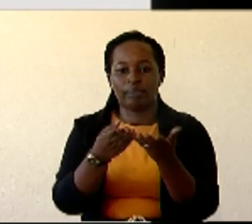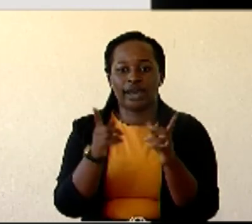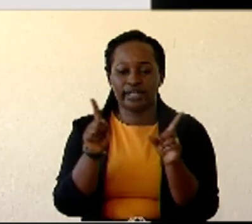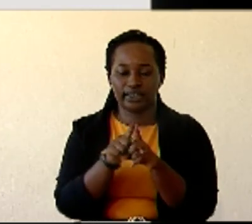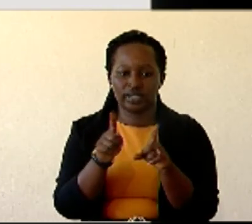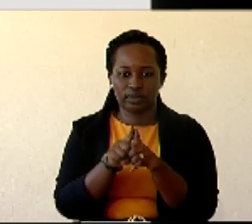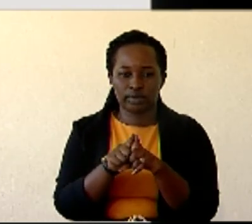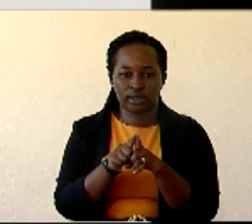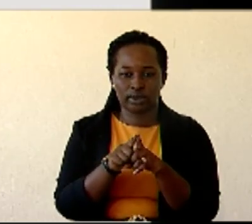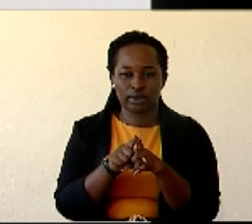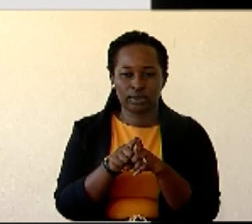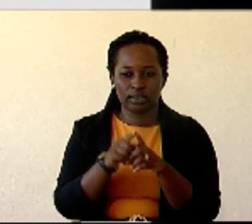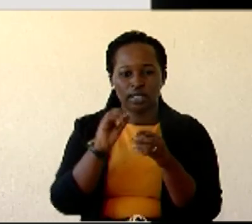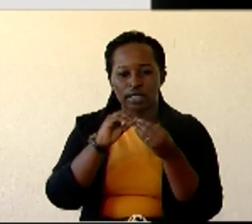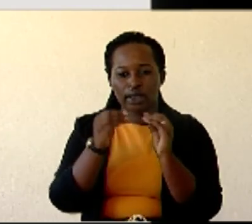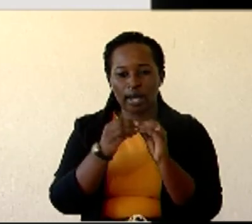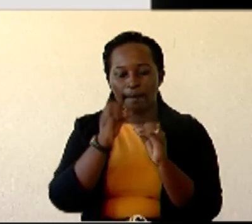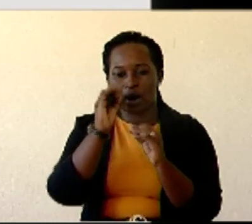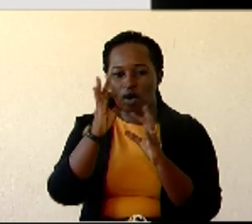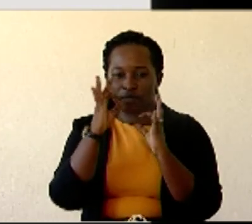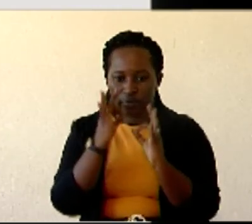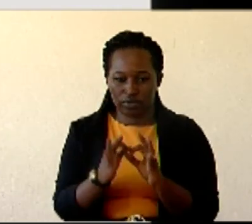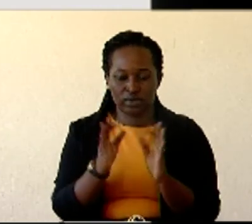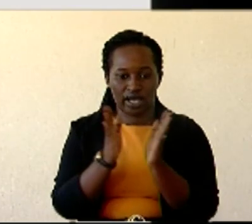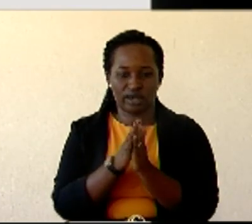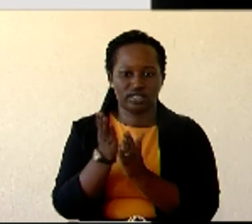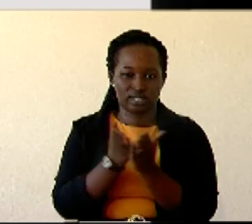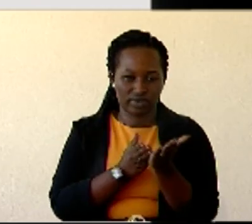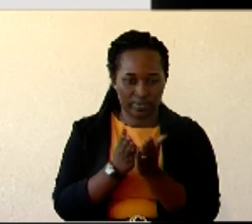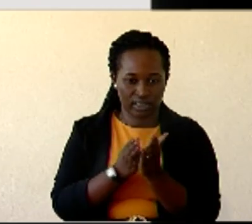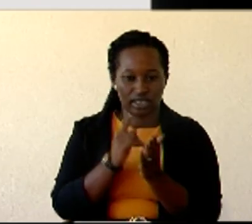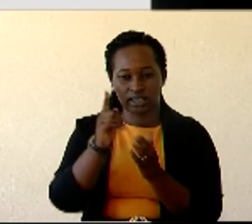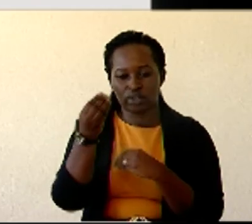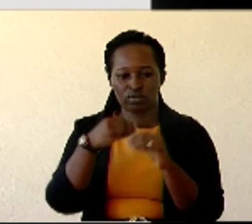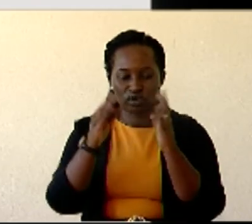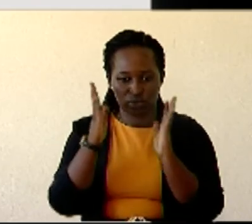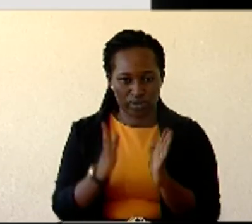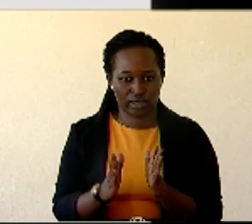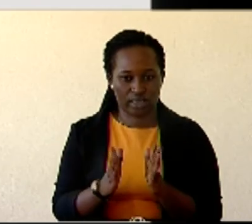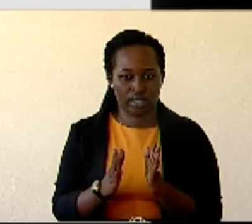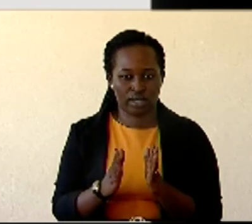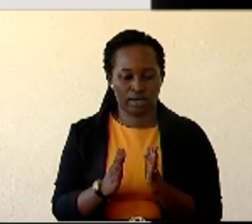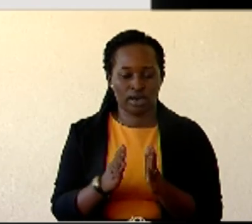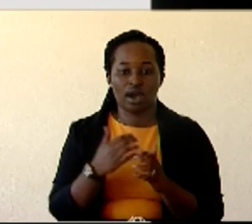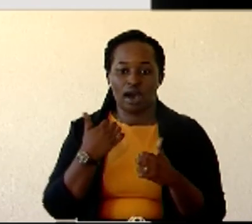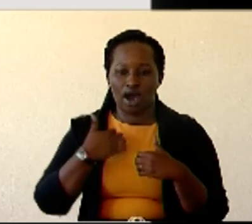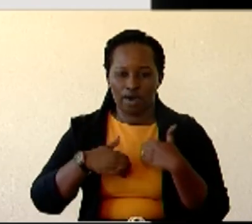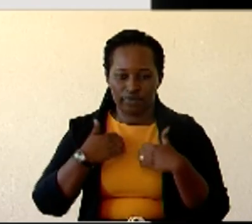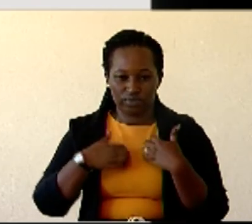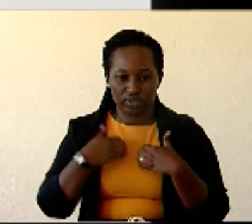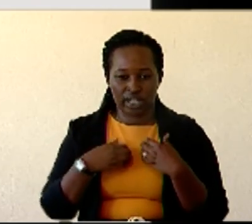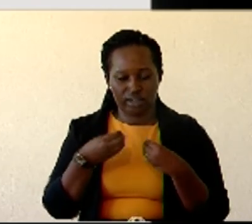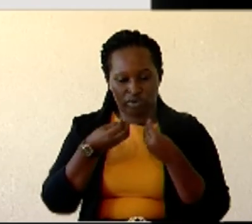the amount of goods and services that sellers or producers are willing to take to the